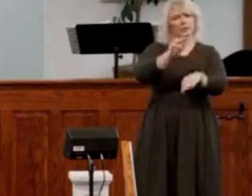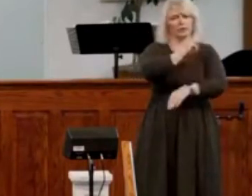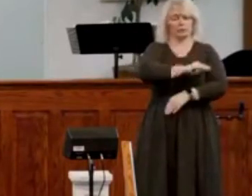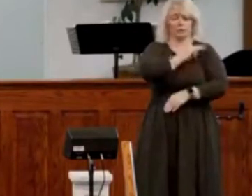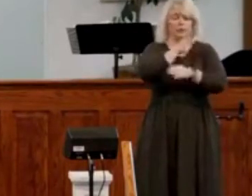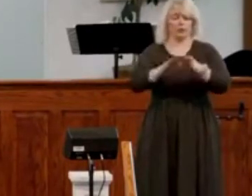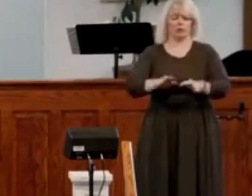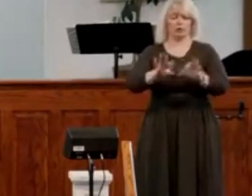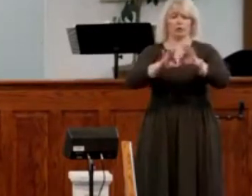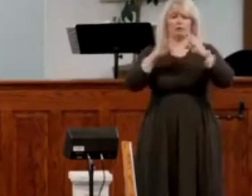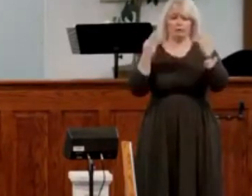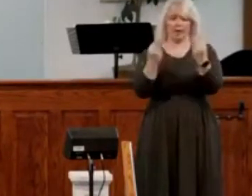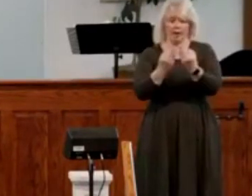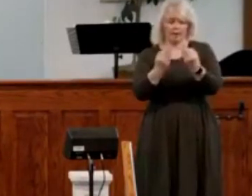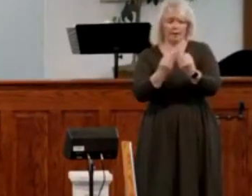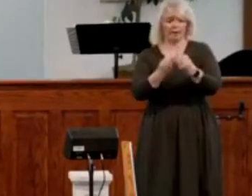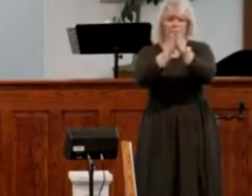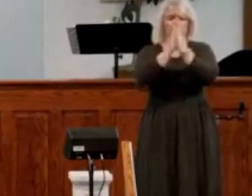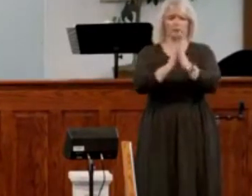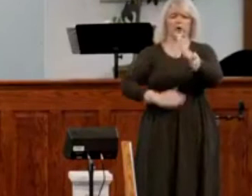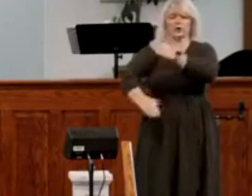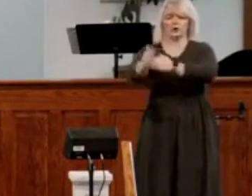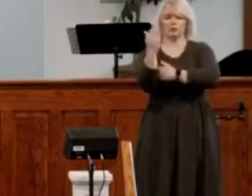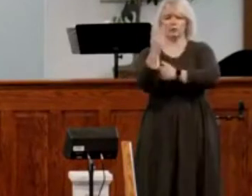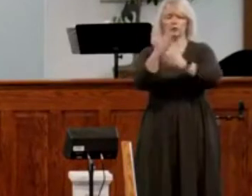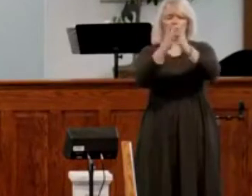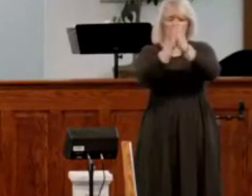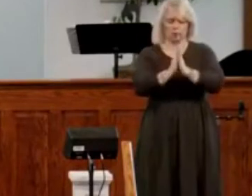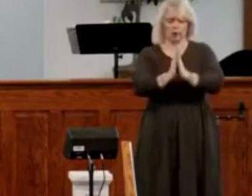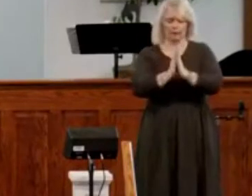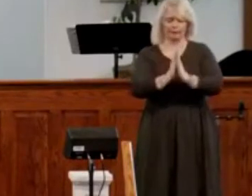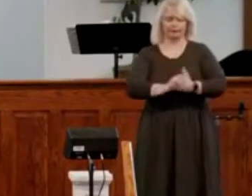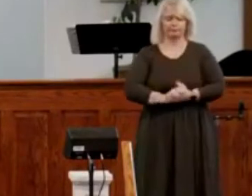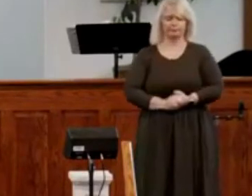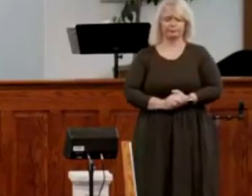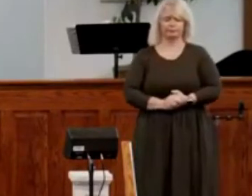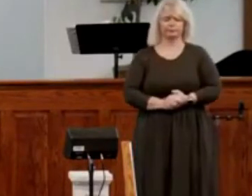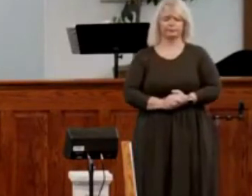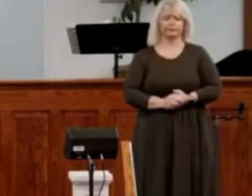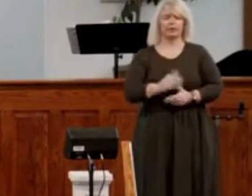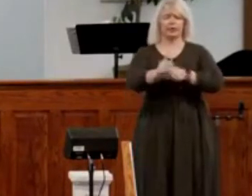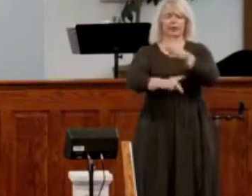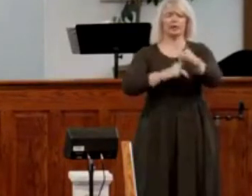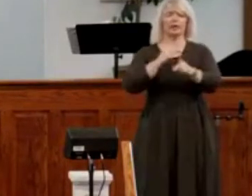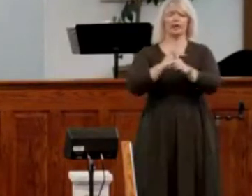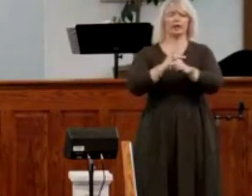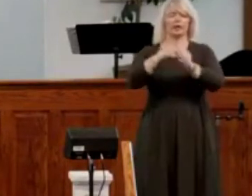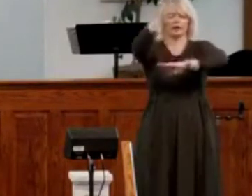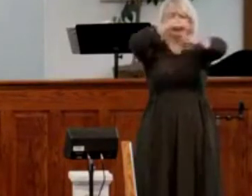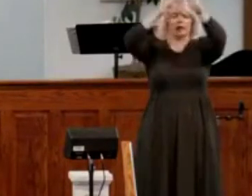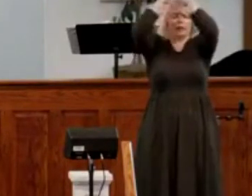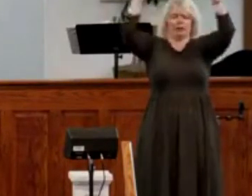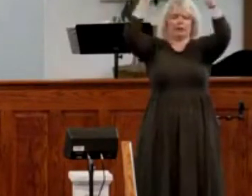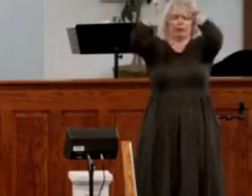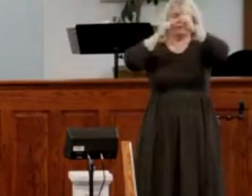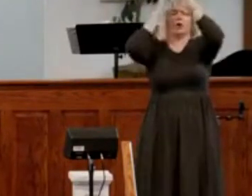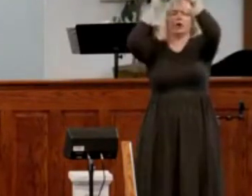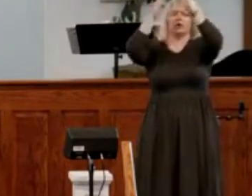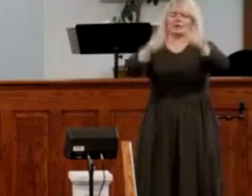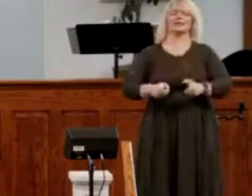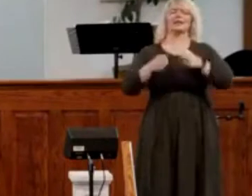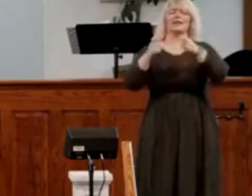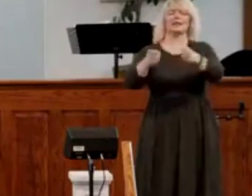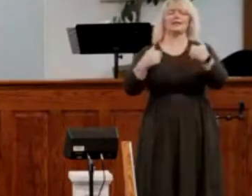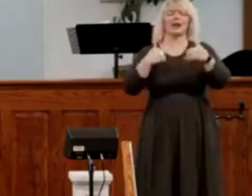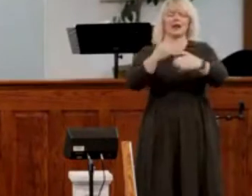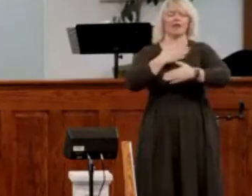out there in Wyoming as we pray this morning. So let's go to the Lord in prayer. Most kind and gracious Heavenly Father, it is a gift to have life